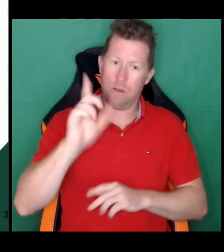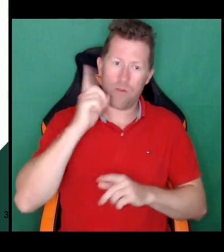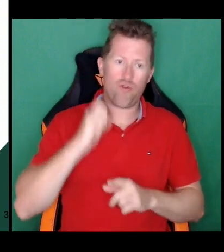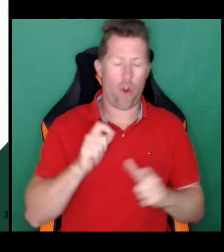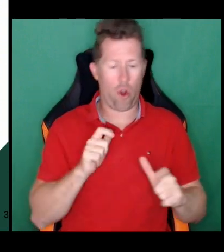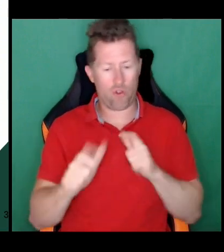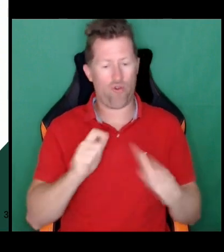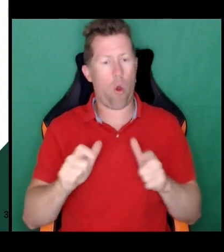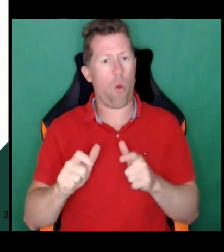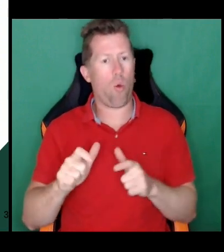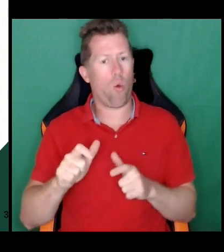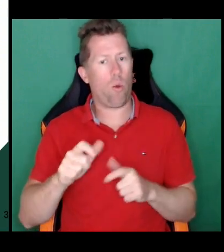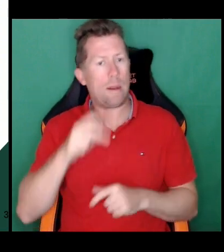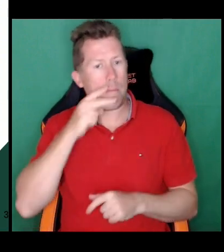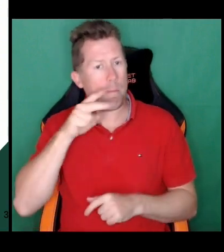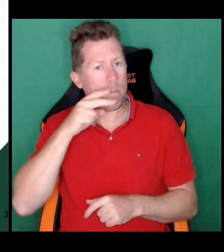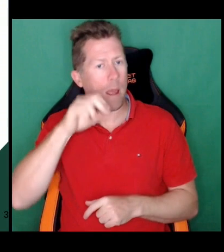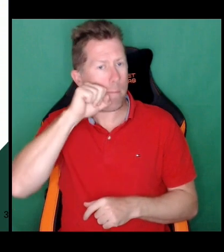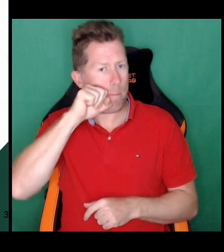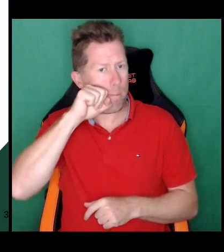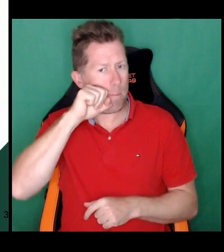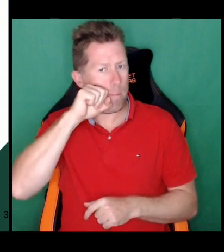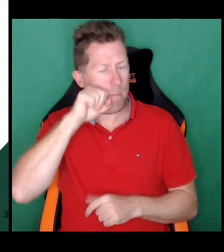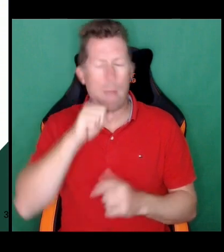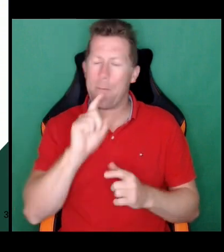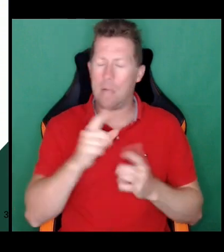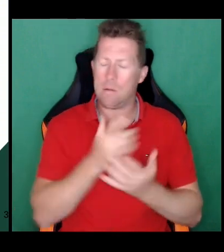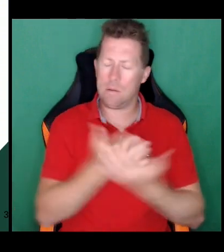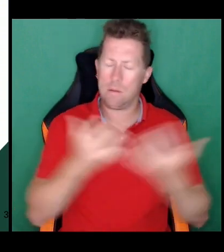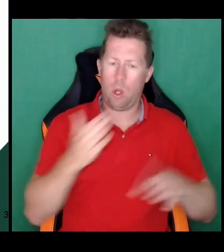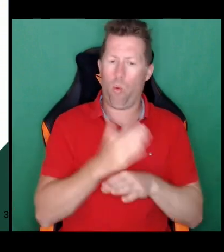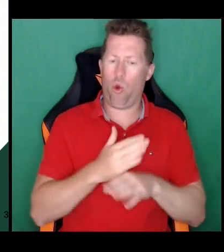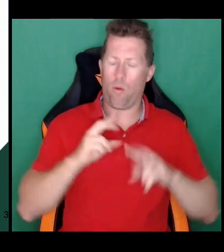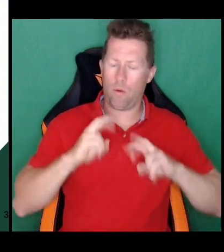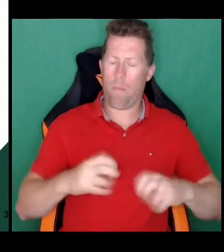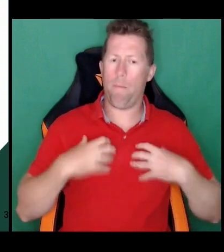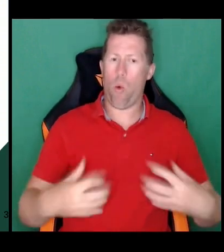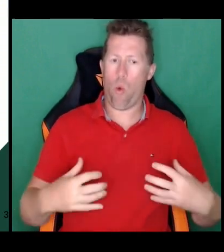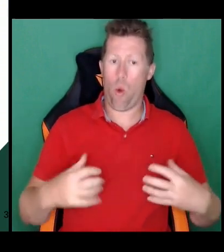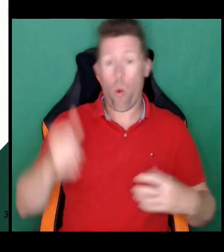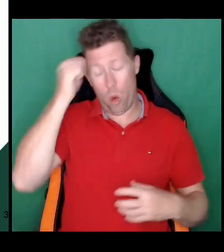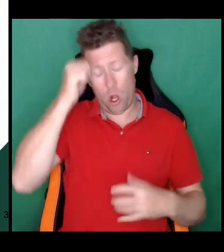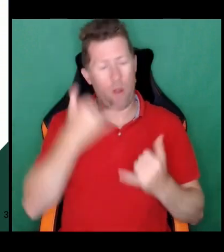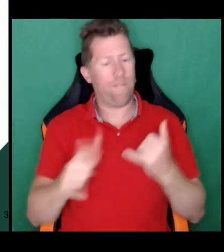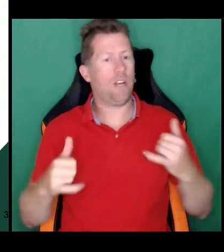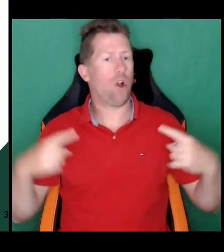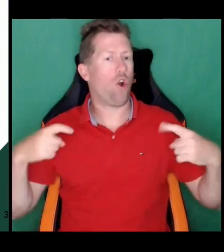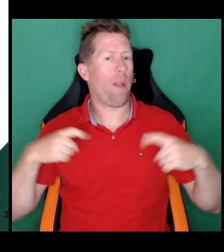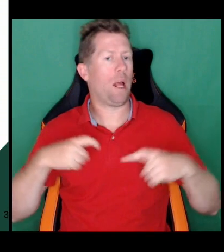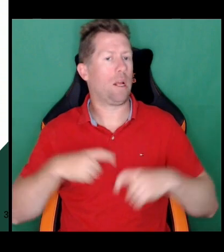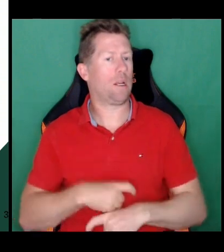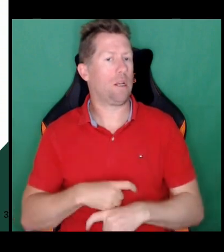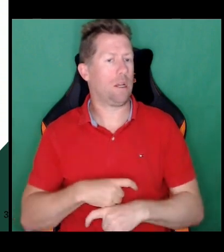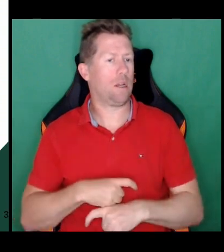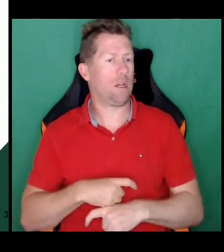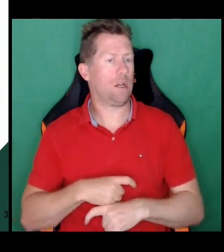control, there is so much work to be done. We know that this challenge is complex and constantly evolving,